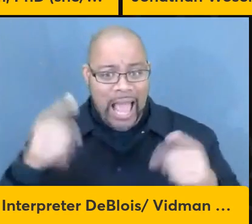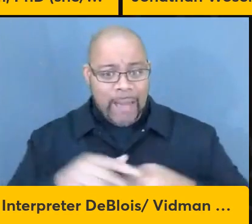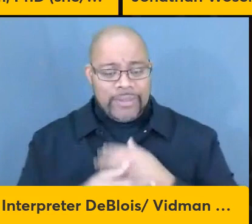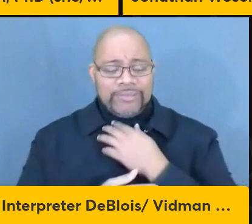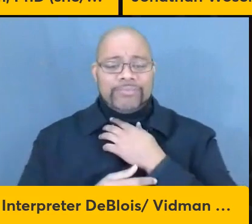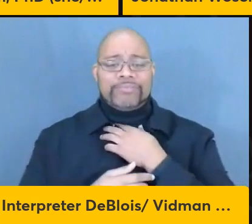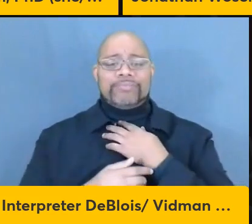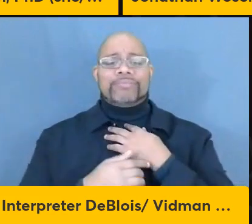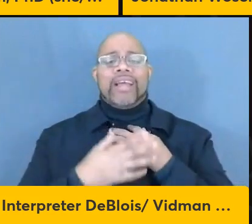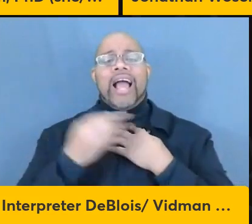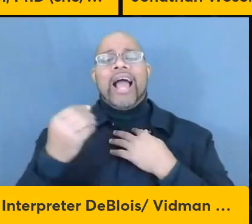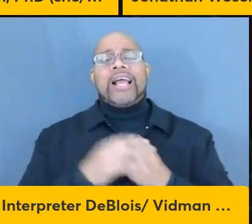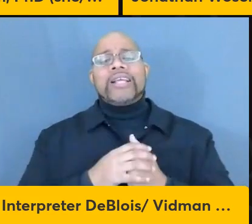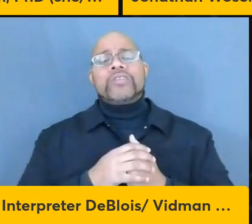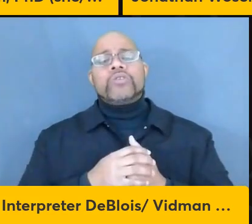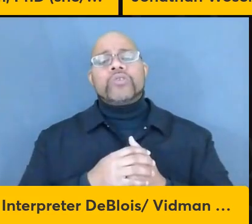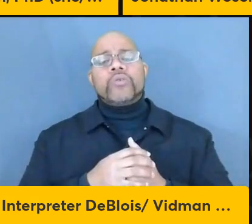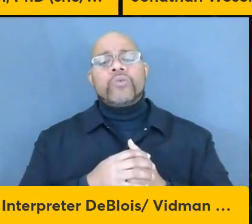And